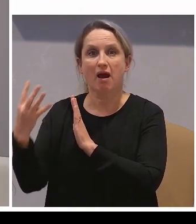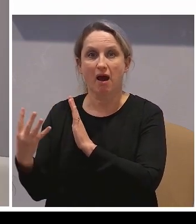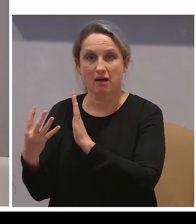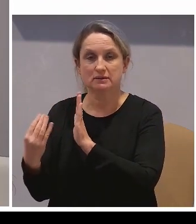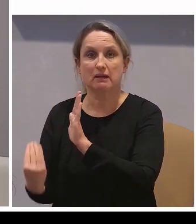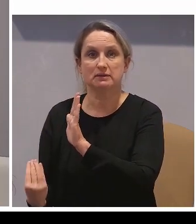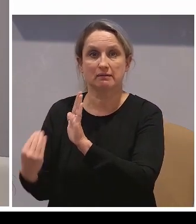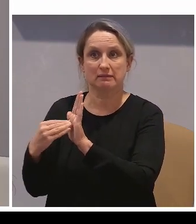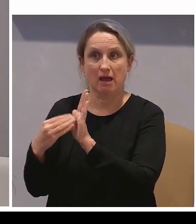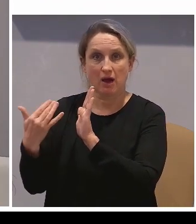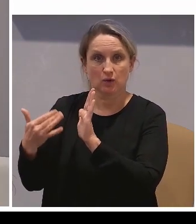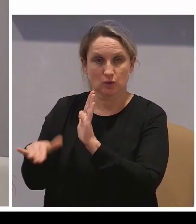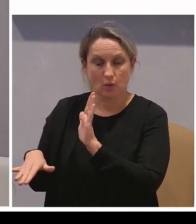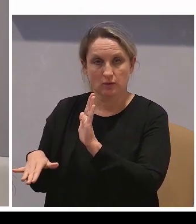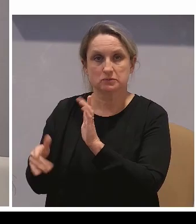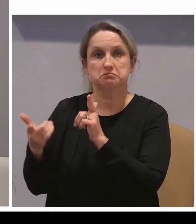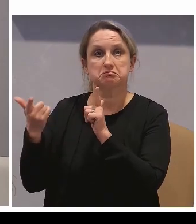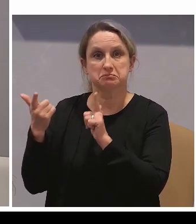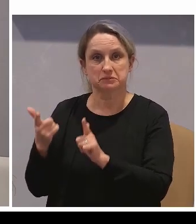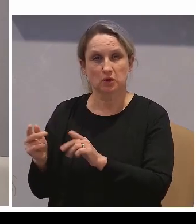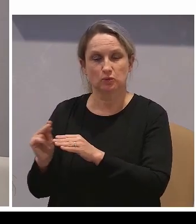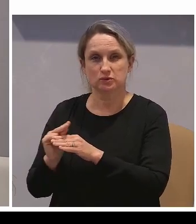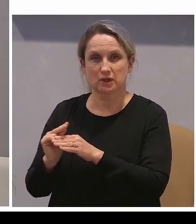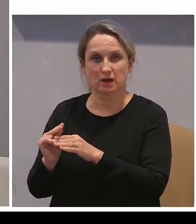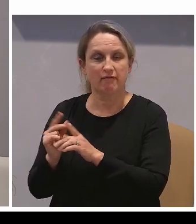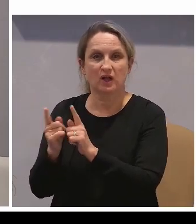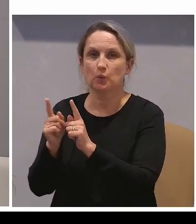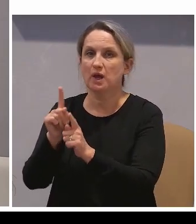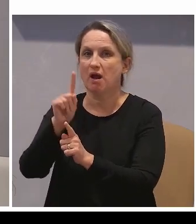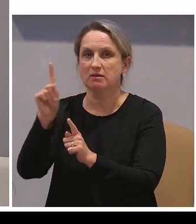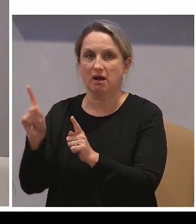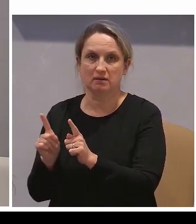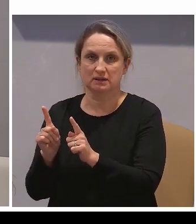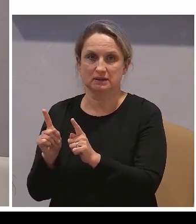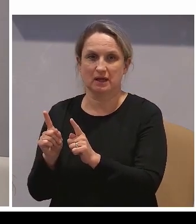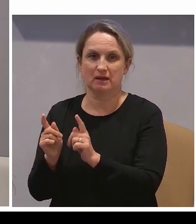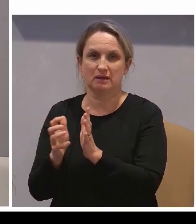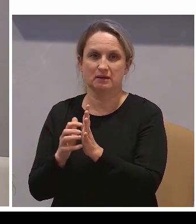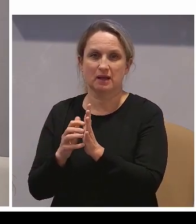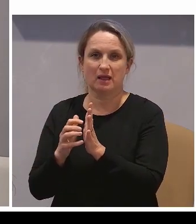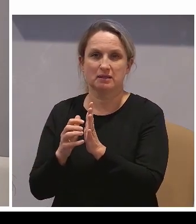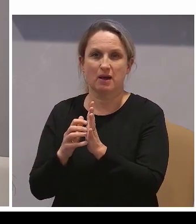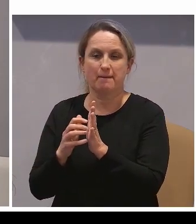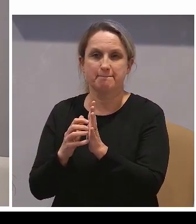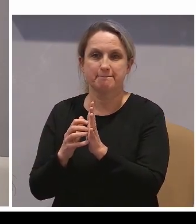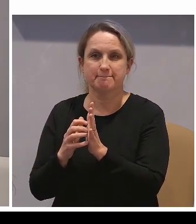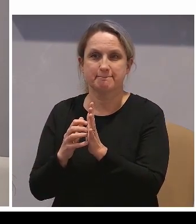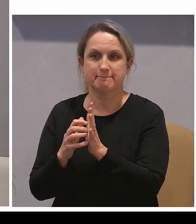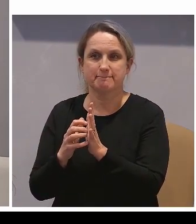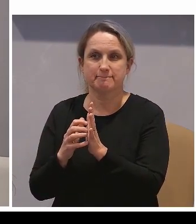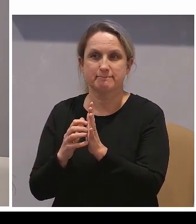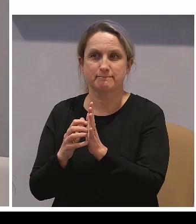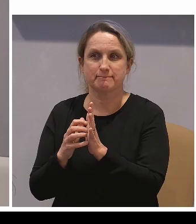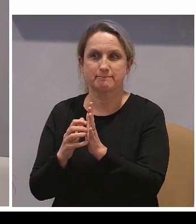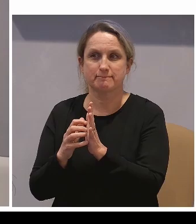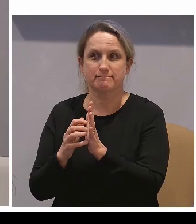with the Turner syndrome at the age of 4 and was willing to undergo the treatment for a